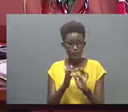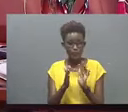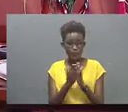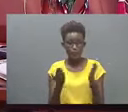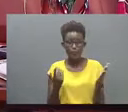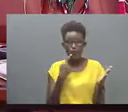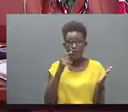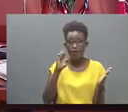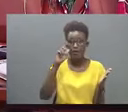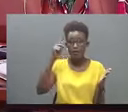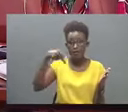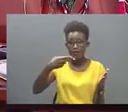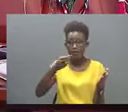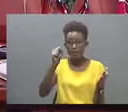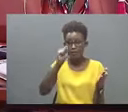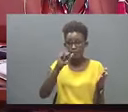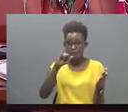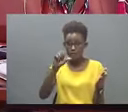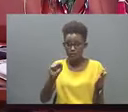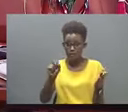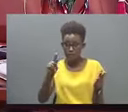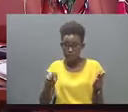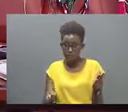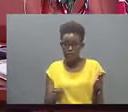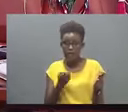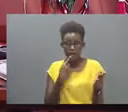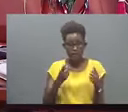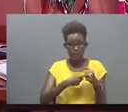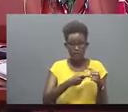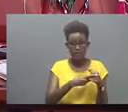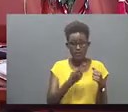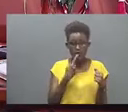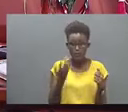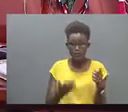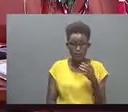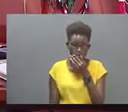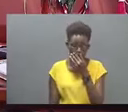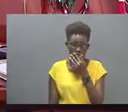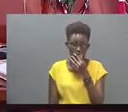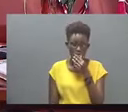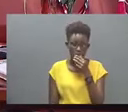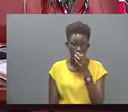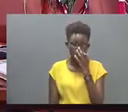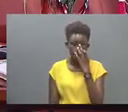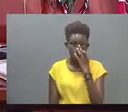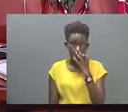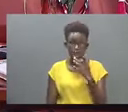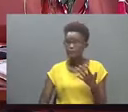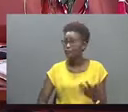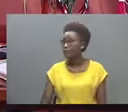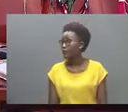twashingiye. In the book of Ephesians chapter 6, verse 12. Umurongo wa 12.